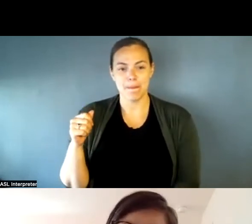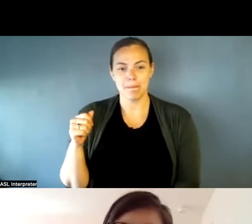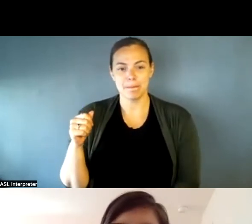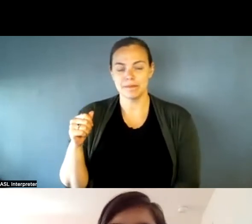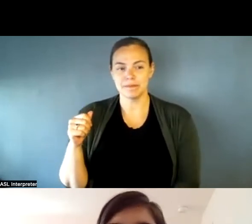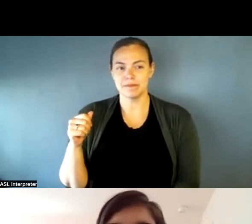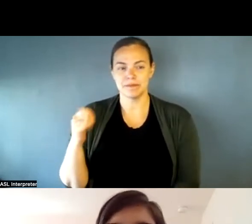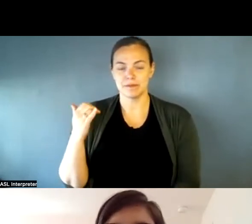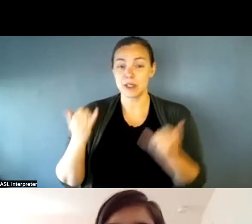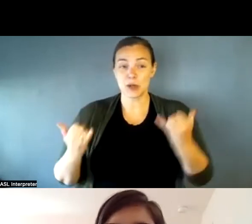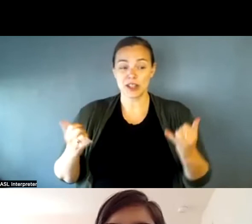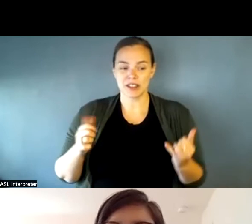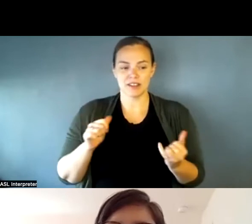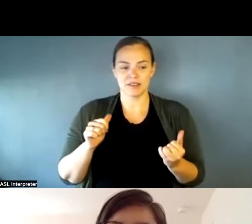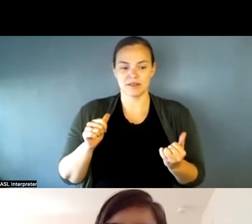have the